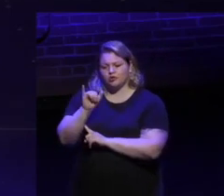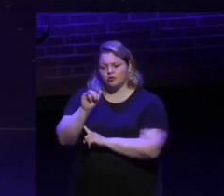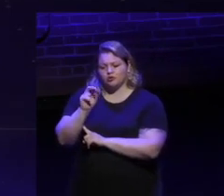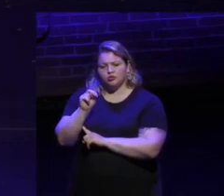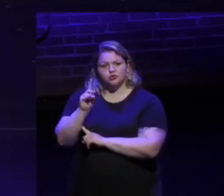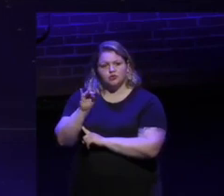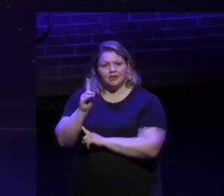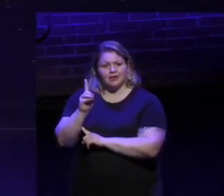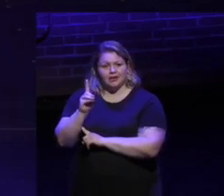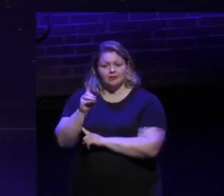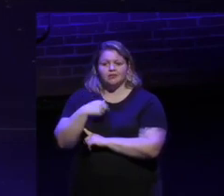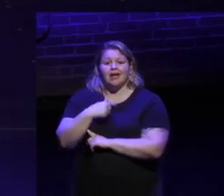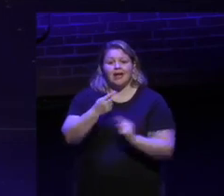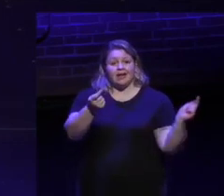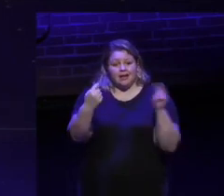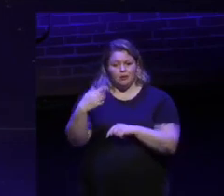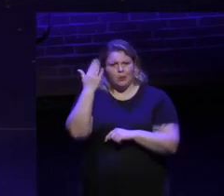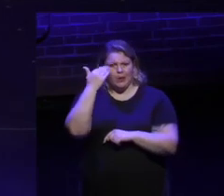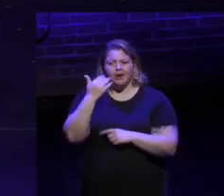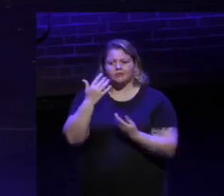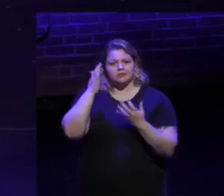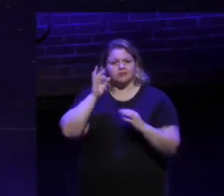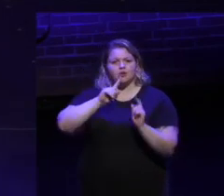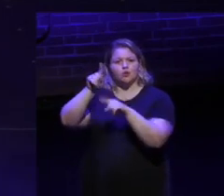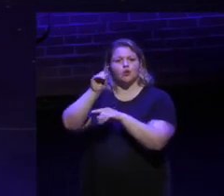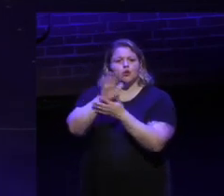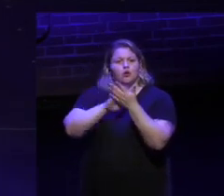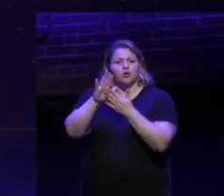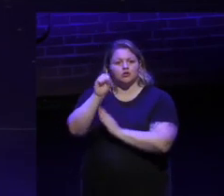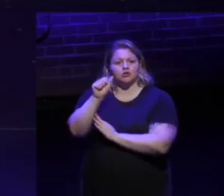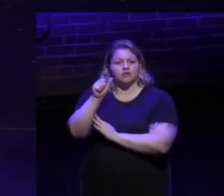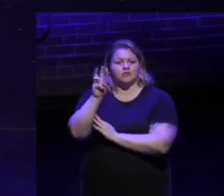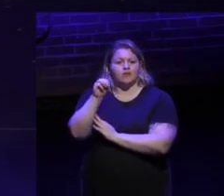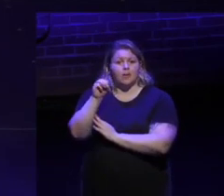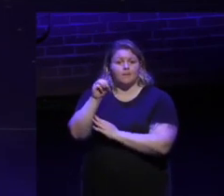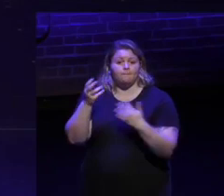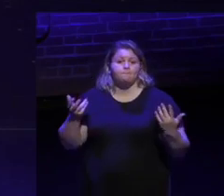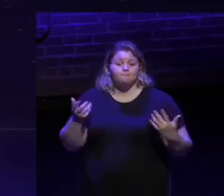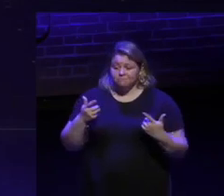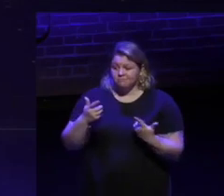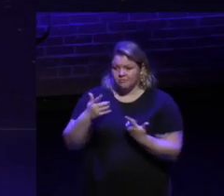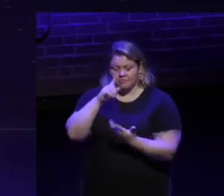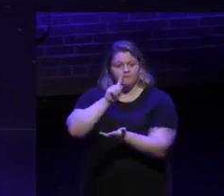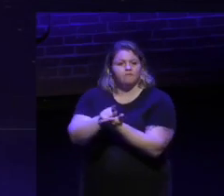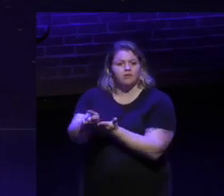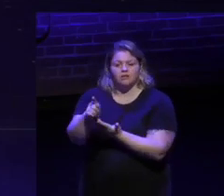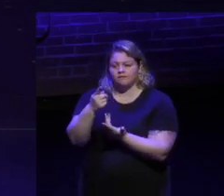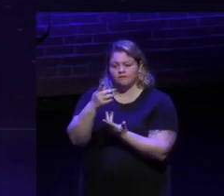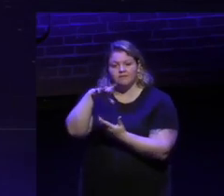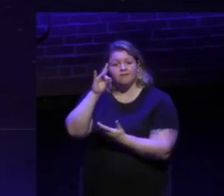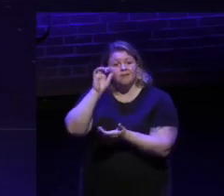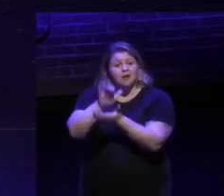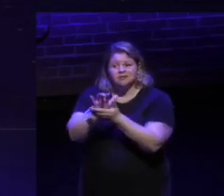And frankly, I never left. I fell in love with the community. I fell in love with my husband, Nick. And together, we raised our three children there. I was not always the